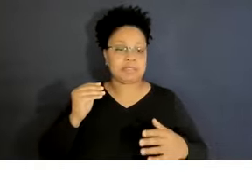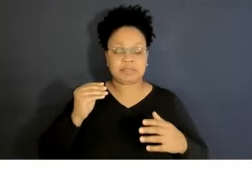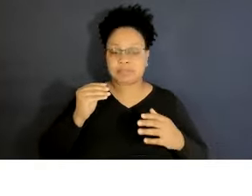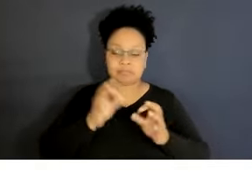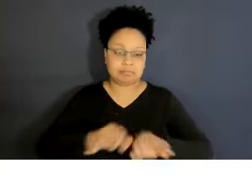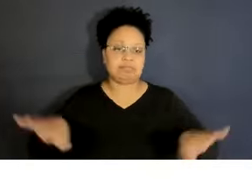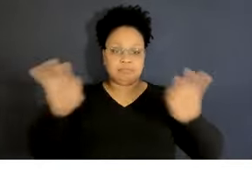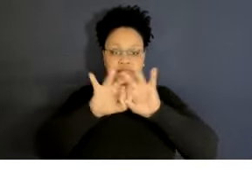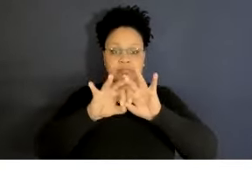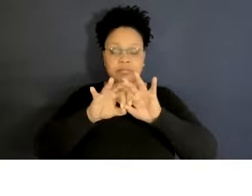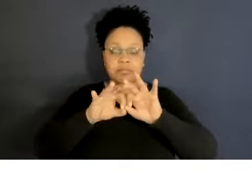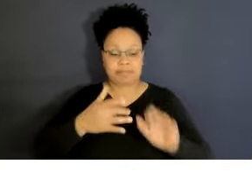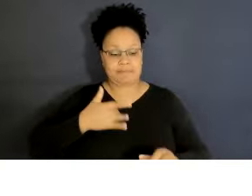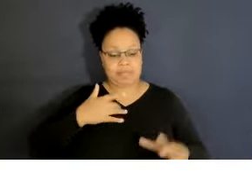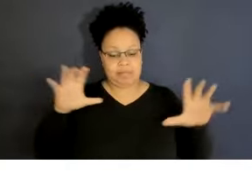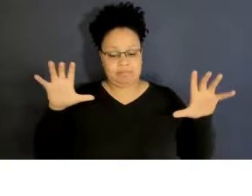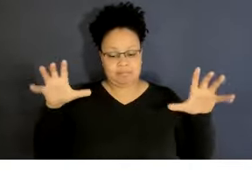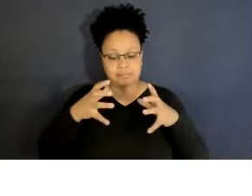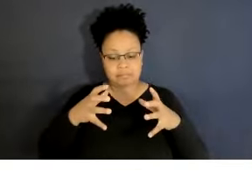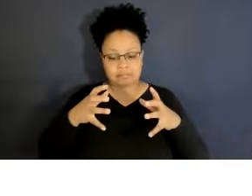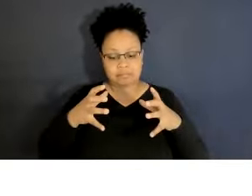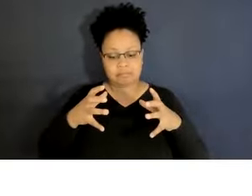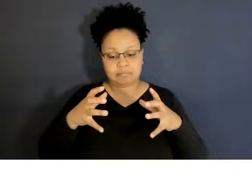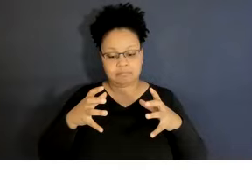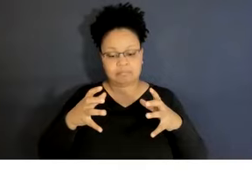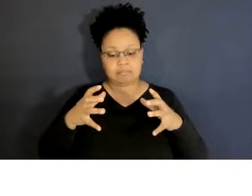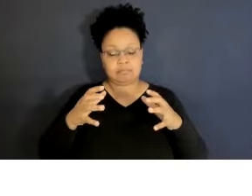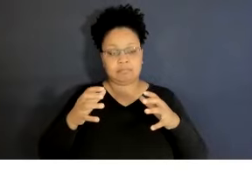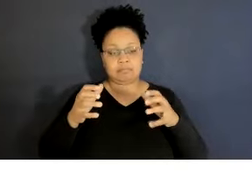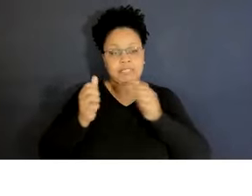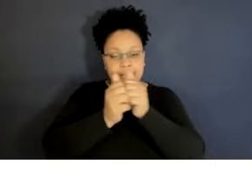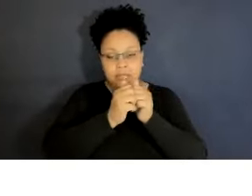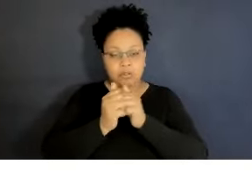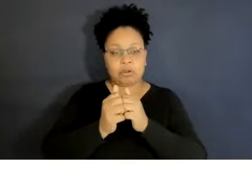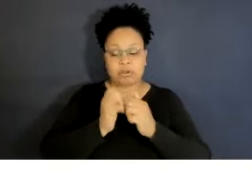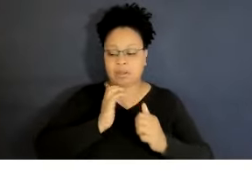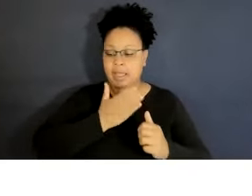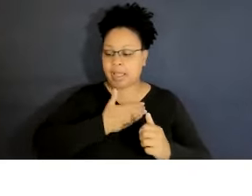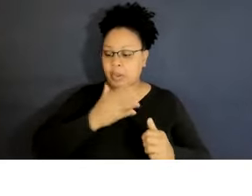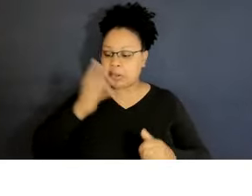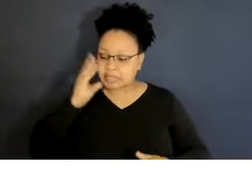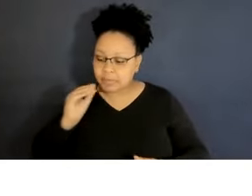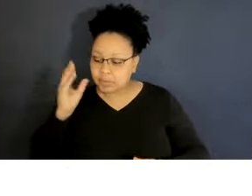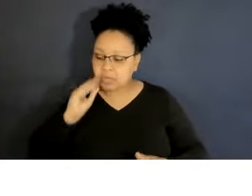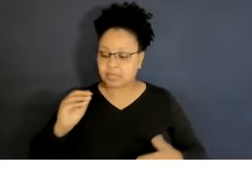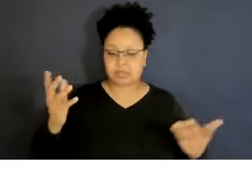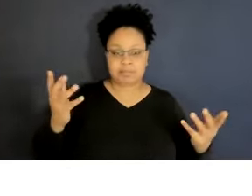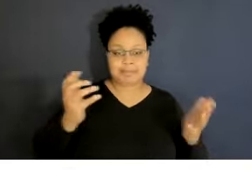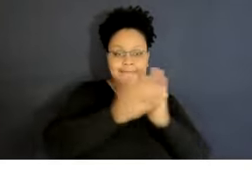together and using our experiences and our talents